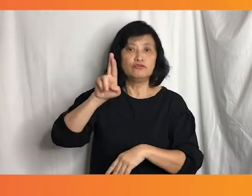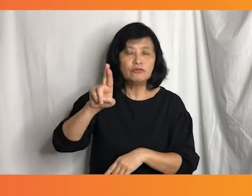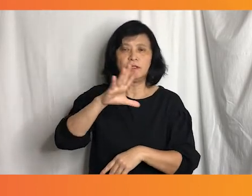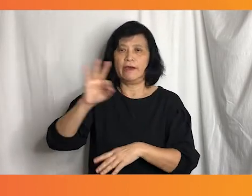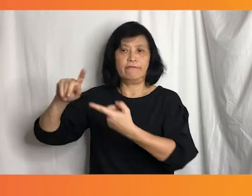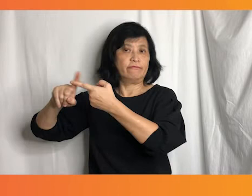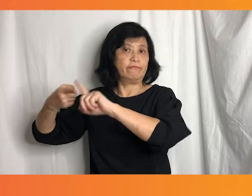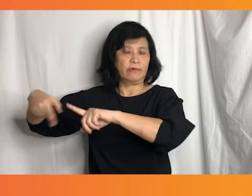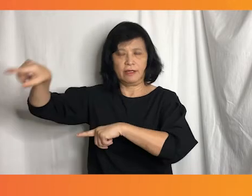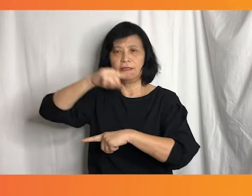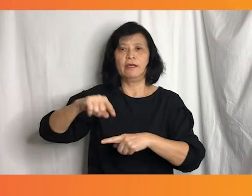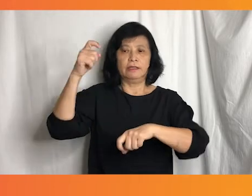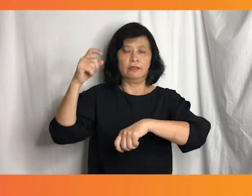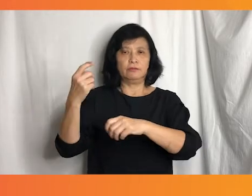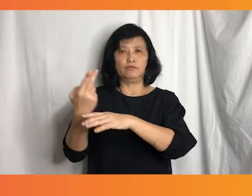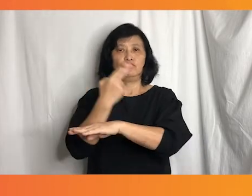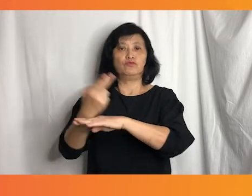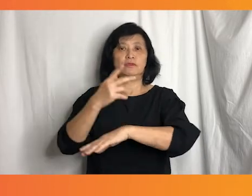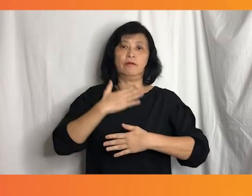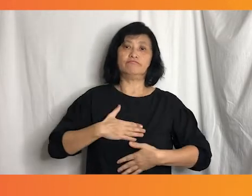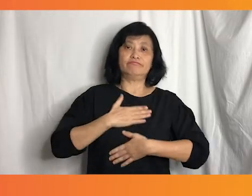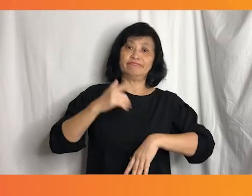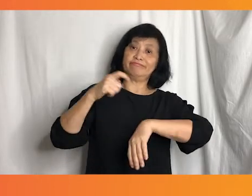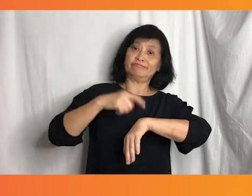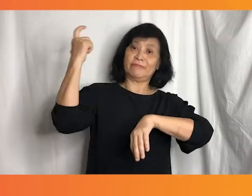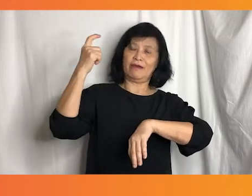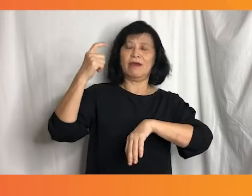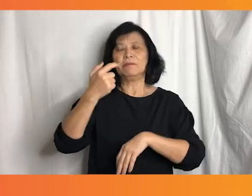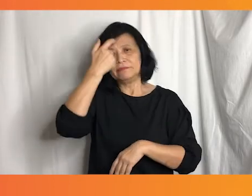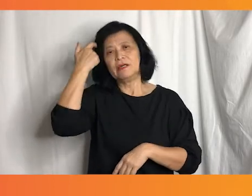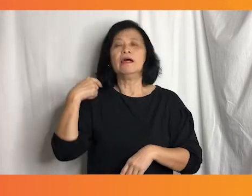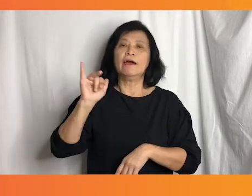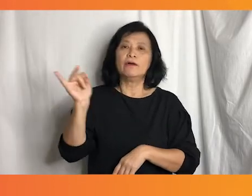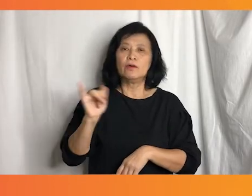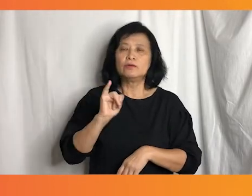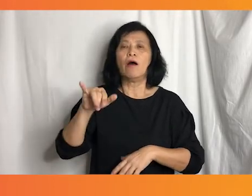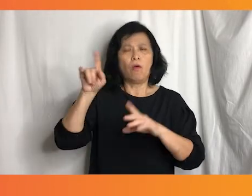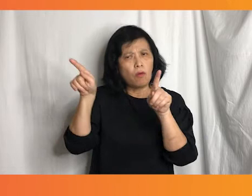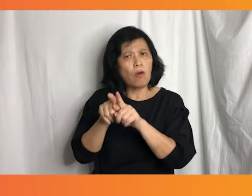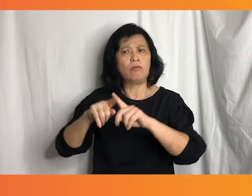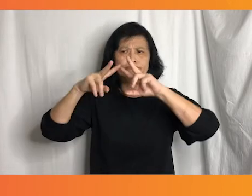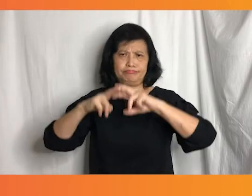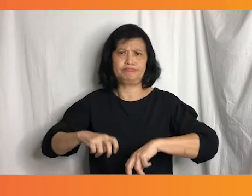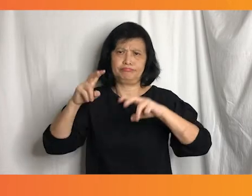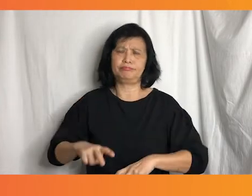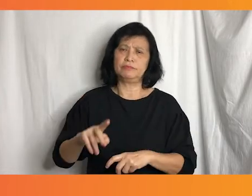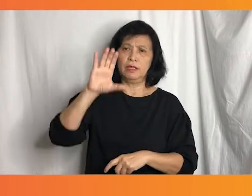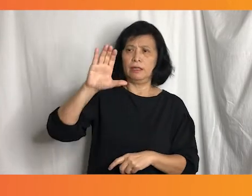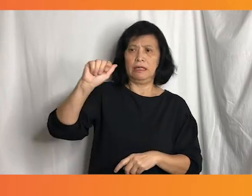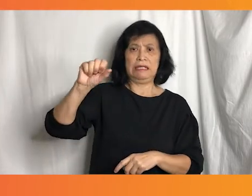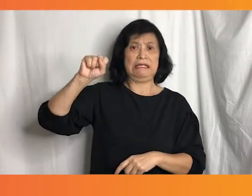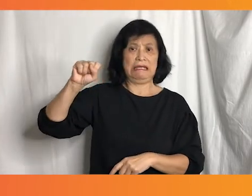juniors, their peers to play during the recreation time. And in addition, as I said, they also went to research because CAS